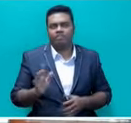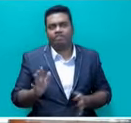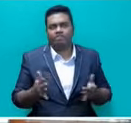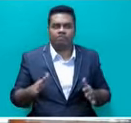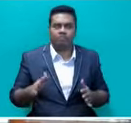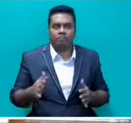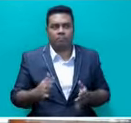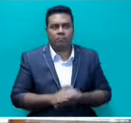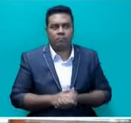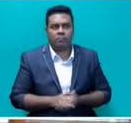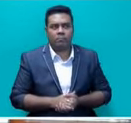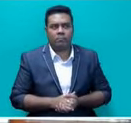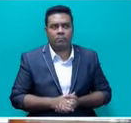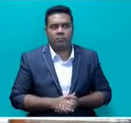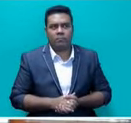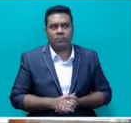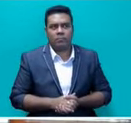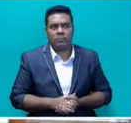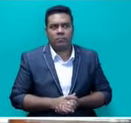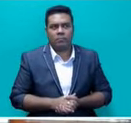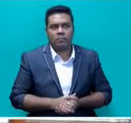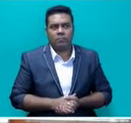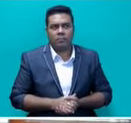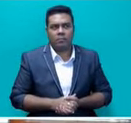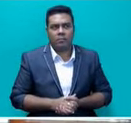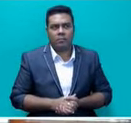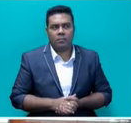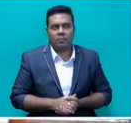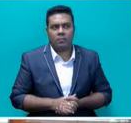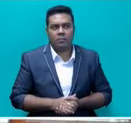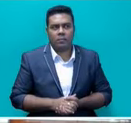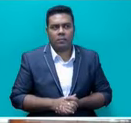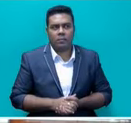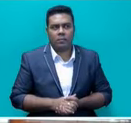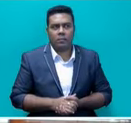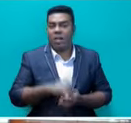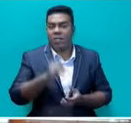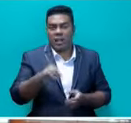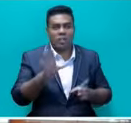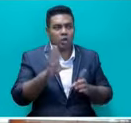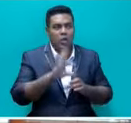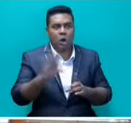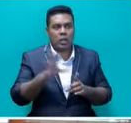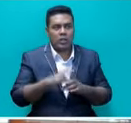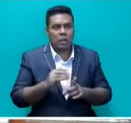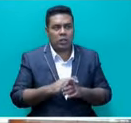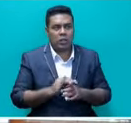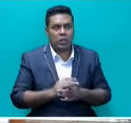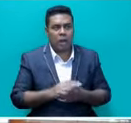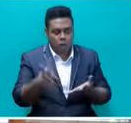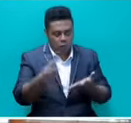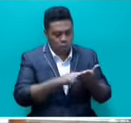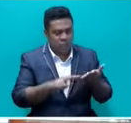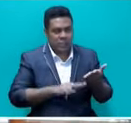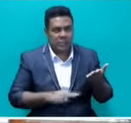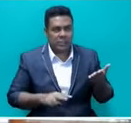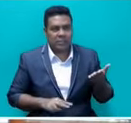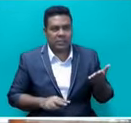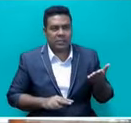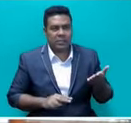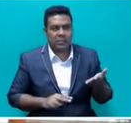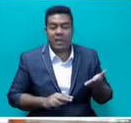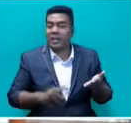is the severity? Let's get into the space. That is not a sexual offense. Read the section. Read the